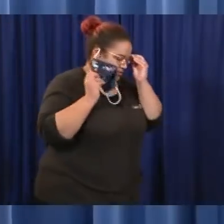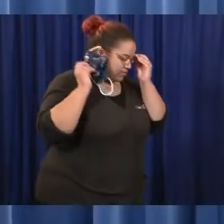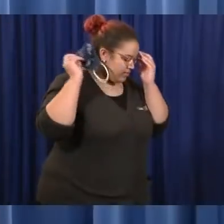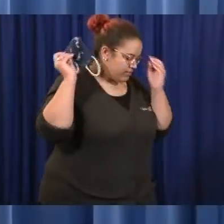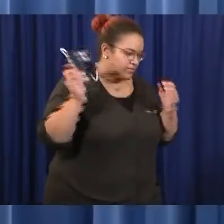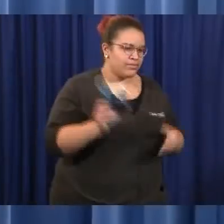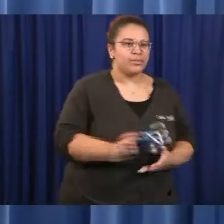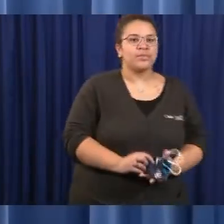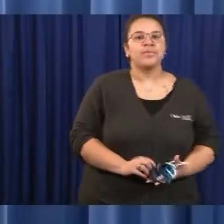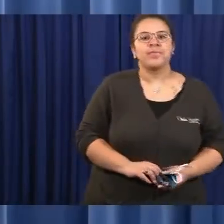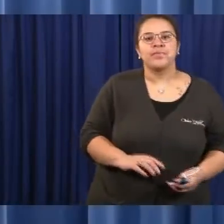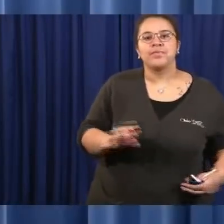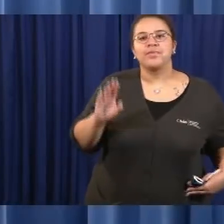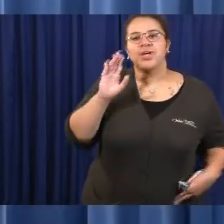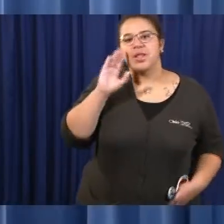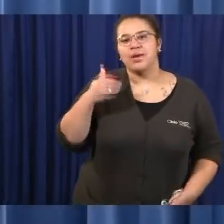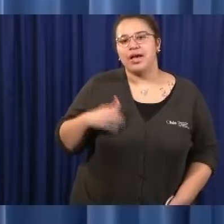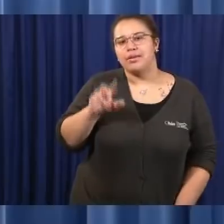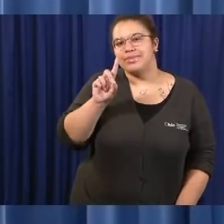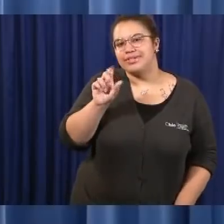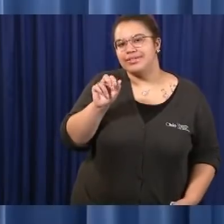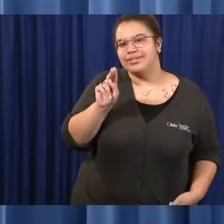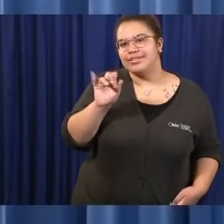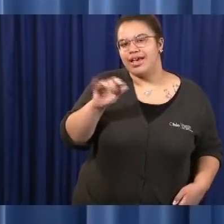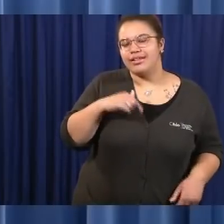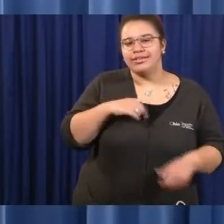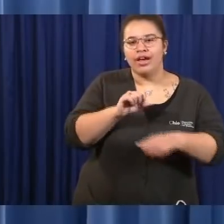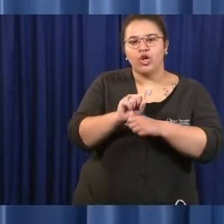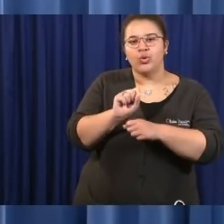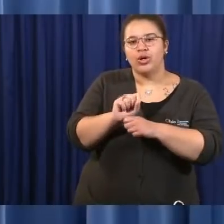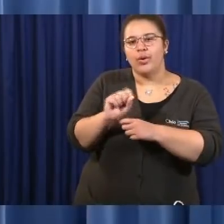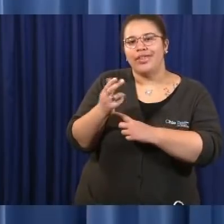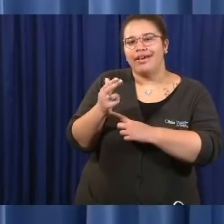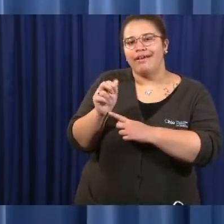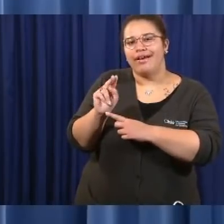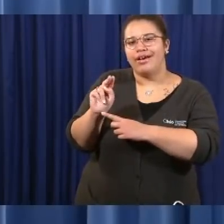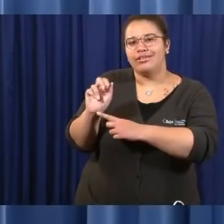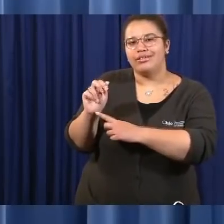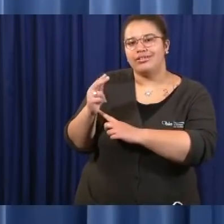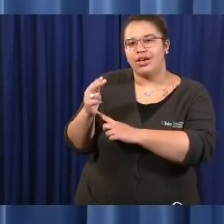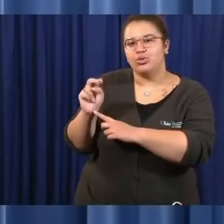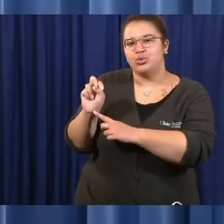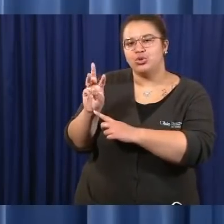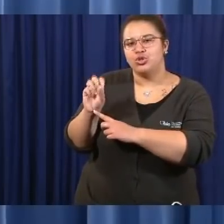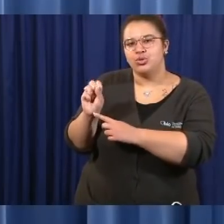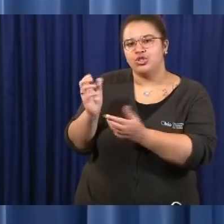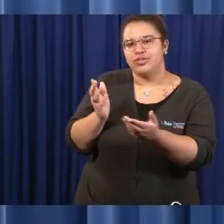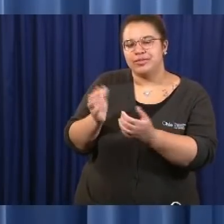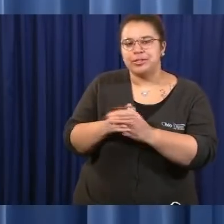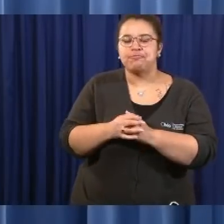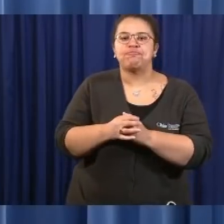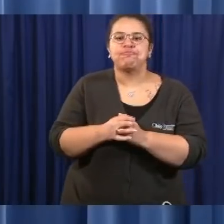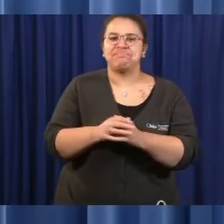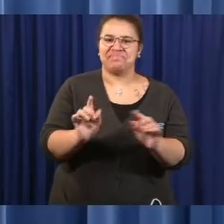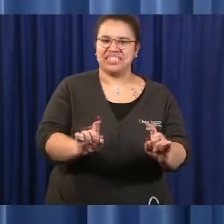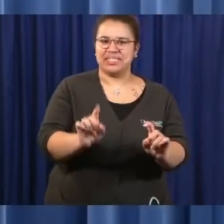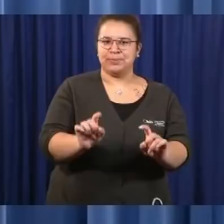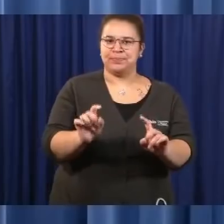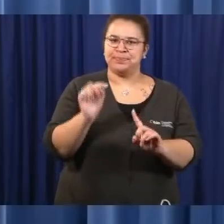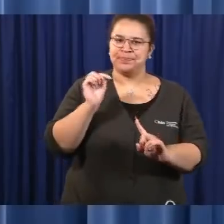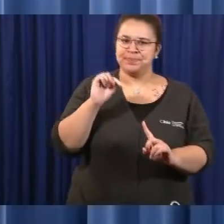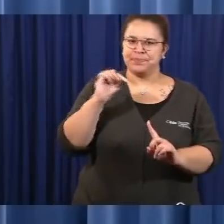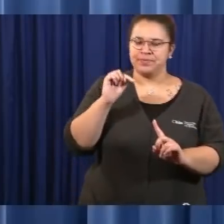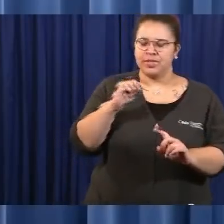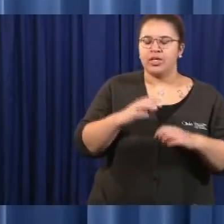Hi, this is Danny Elder, just Hannah News Service. So can you talk with the testing, can you talk about